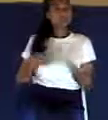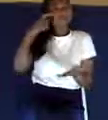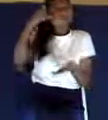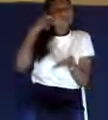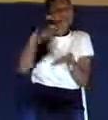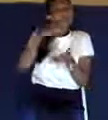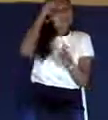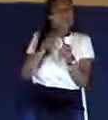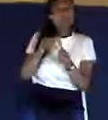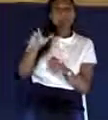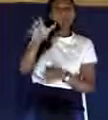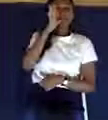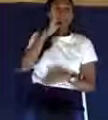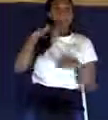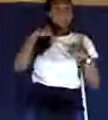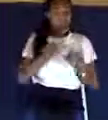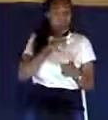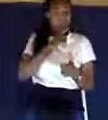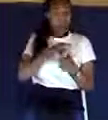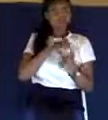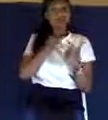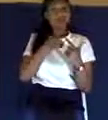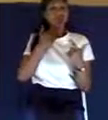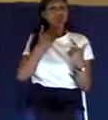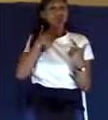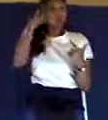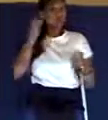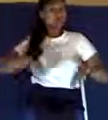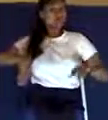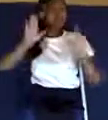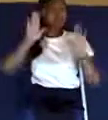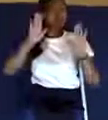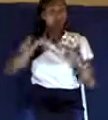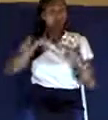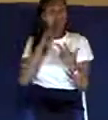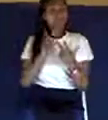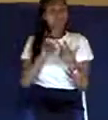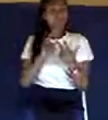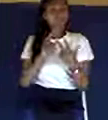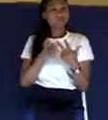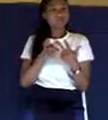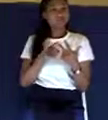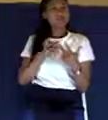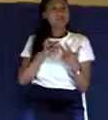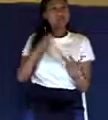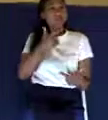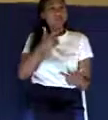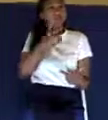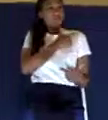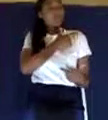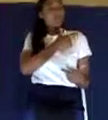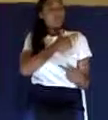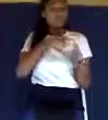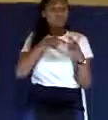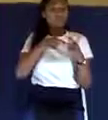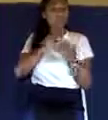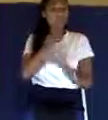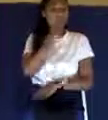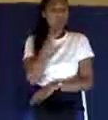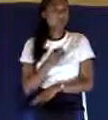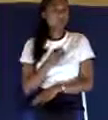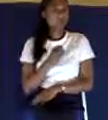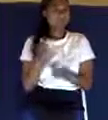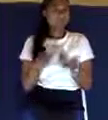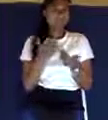her burdens. Be thankful for her sacrifices. But here's number three, be loyal in her later years. You know, it's